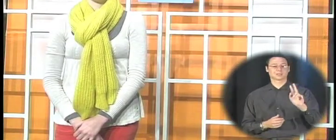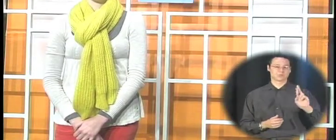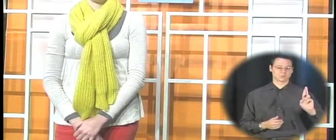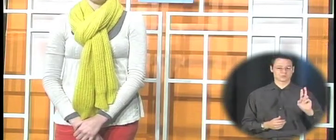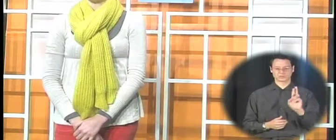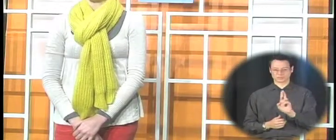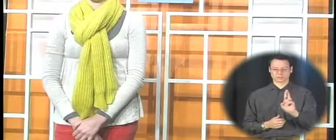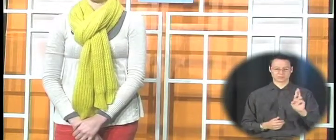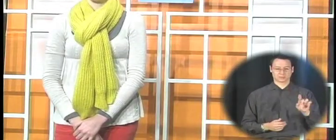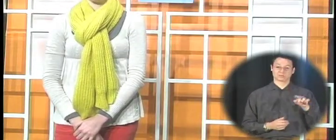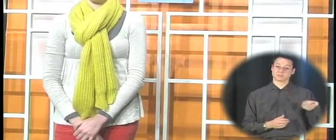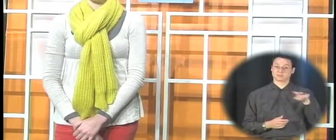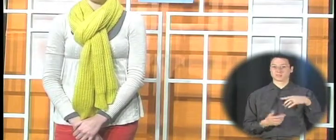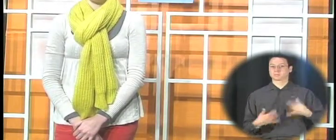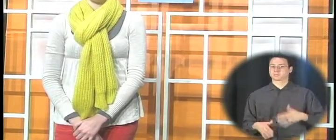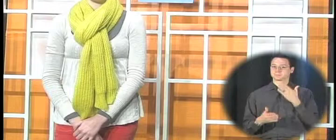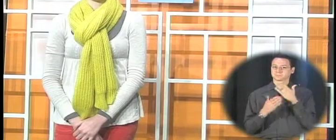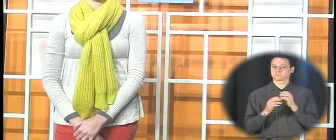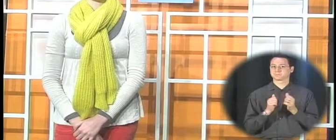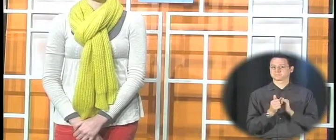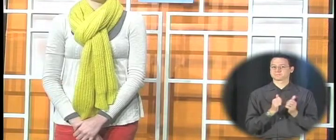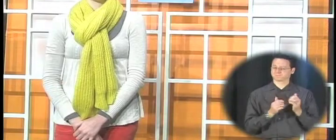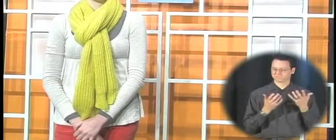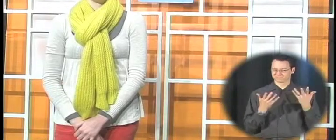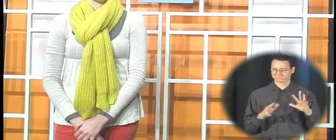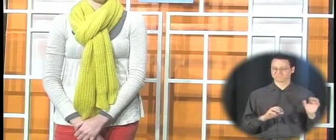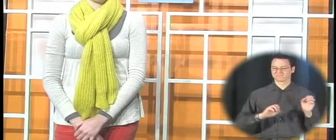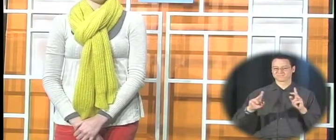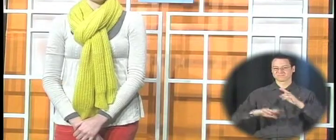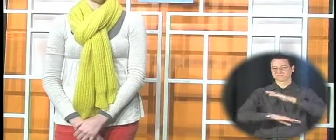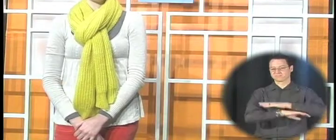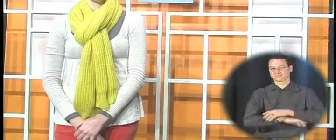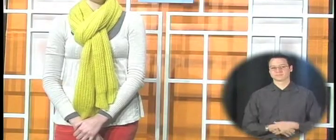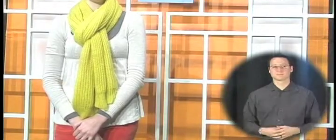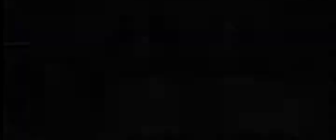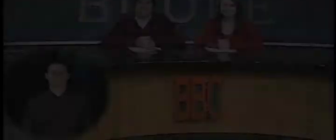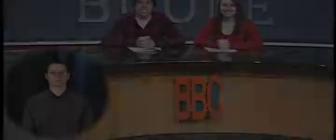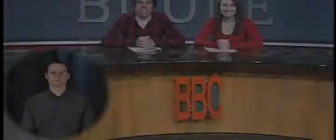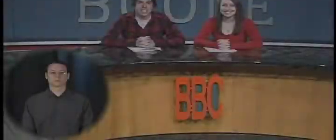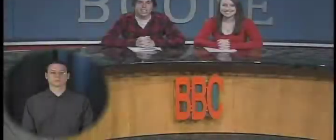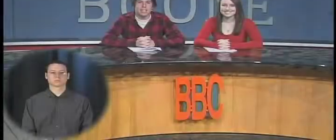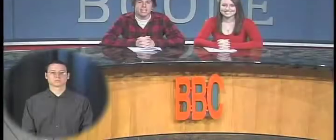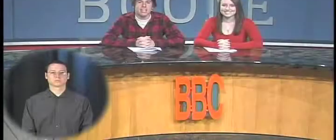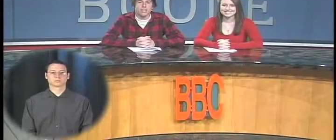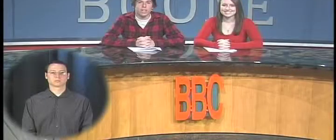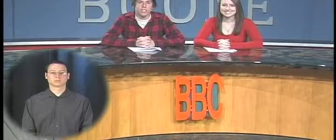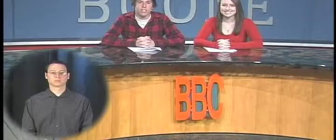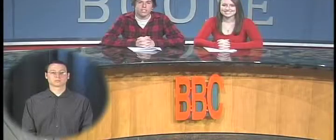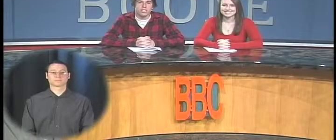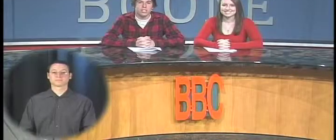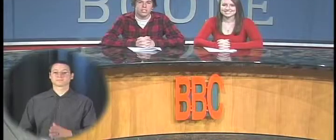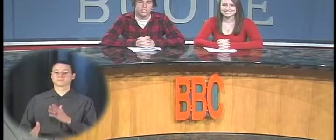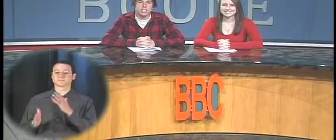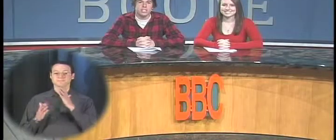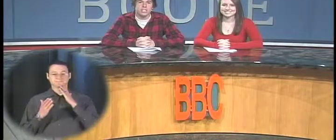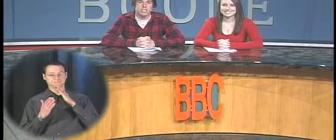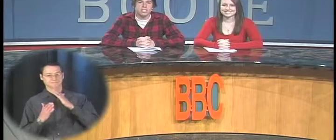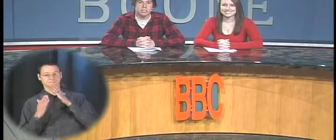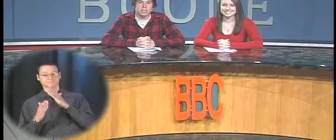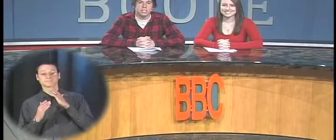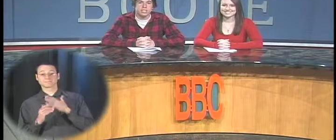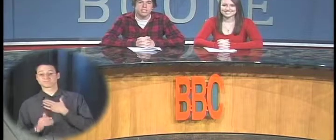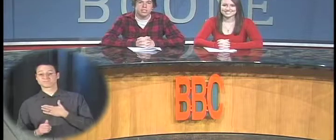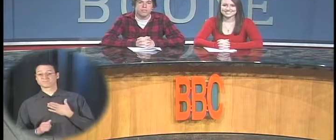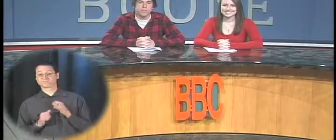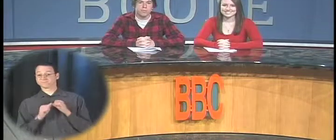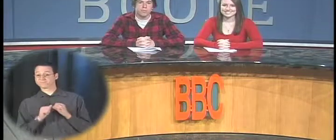Rector that's all for me today Braves now back to Nicole and Andrew at the desk thank you Rachel students and teachers